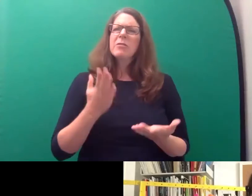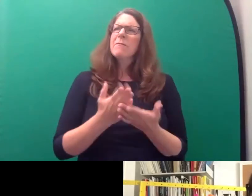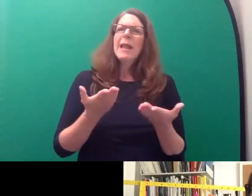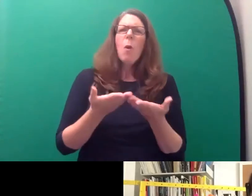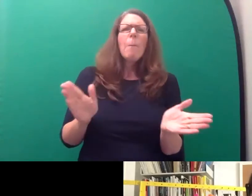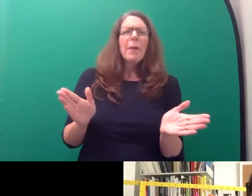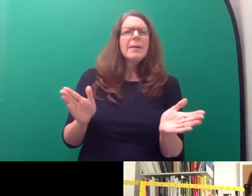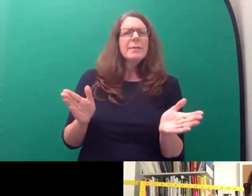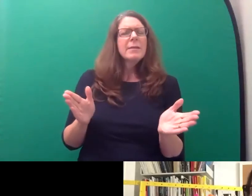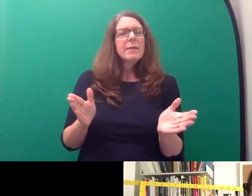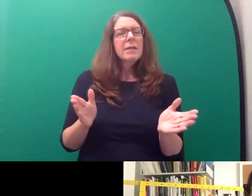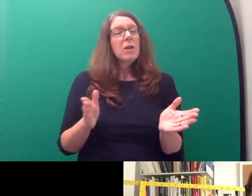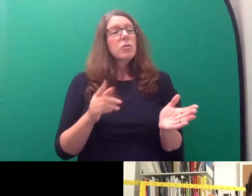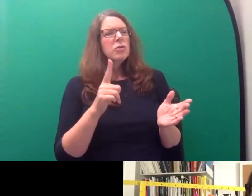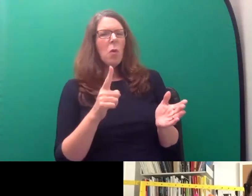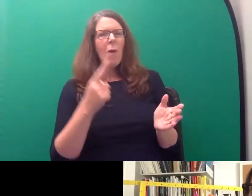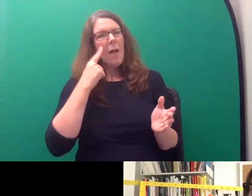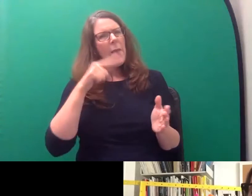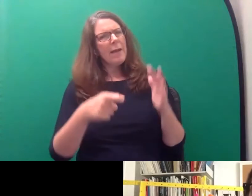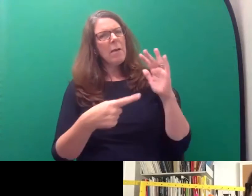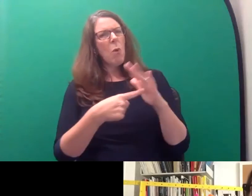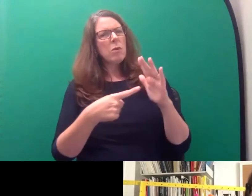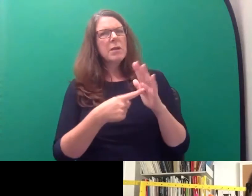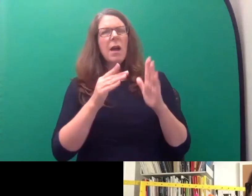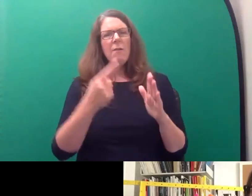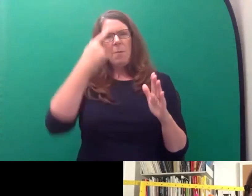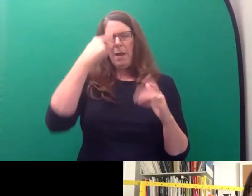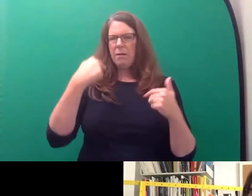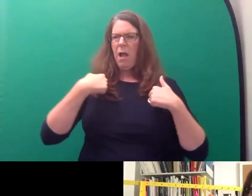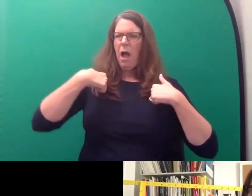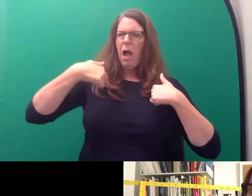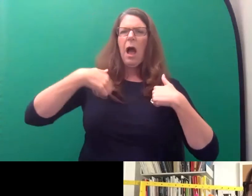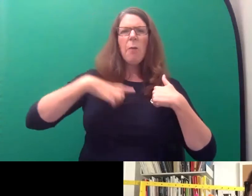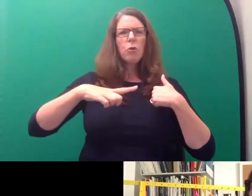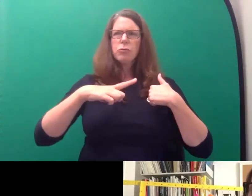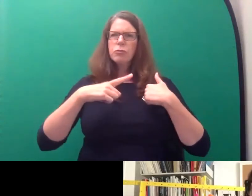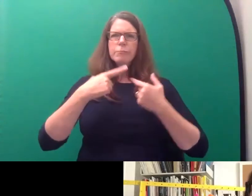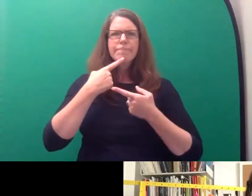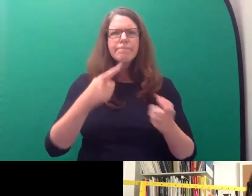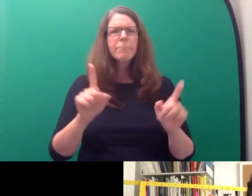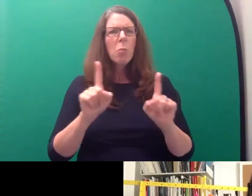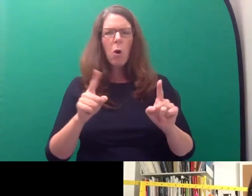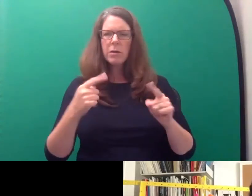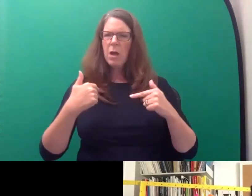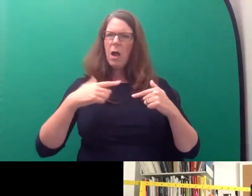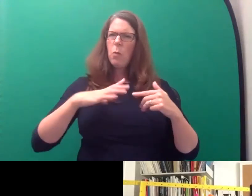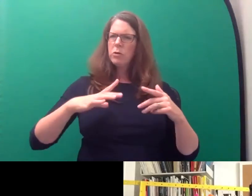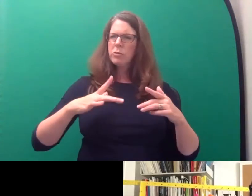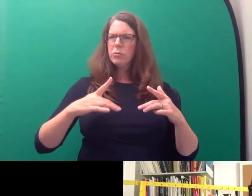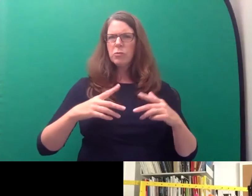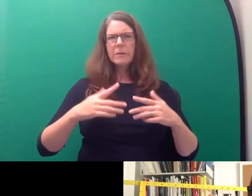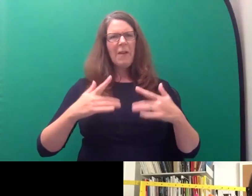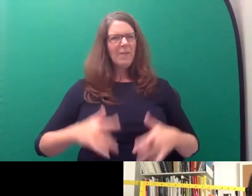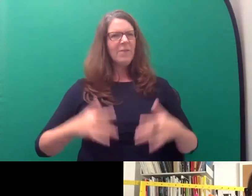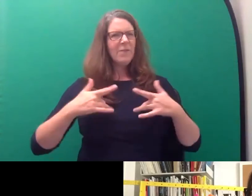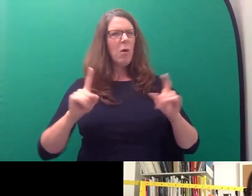into that, finding out what you want to say and how you want to dress and be and feel, you know, I think is a really important thing. Yeah, and it's